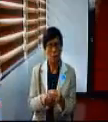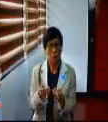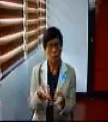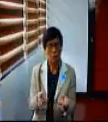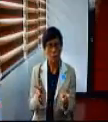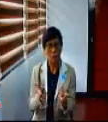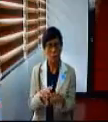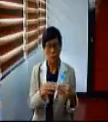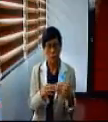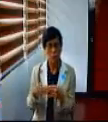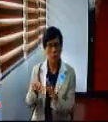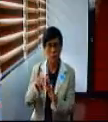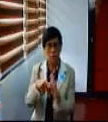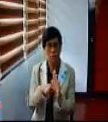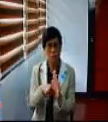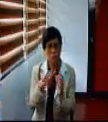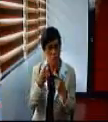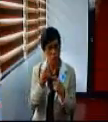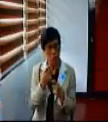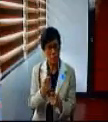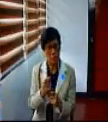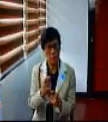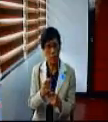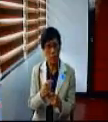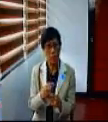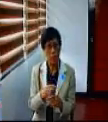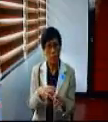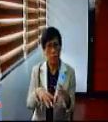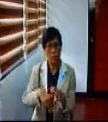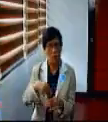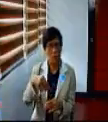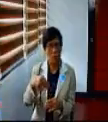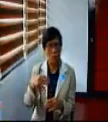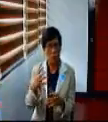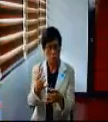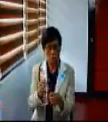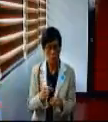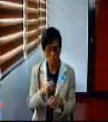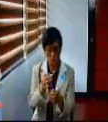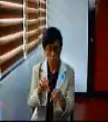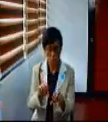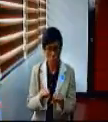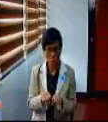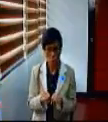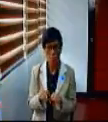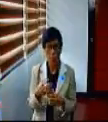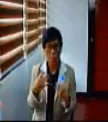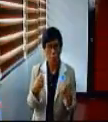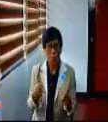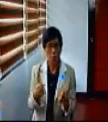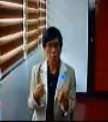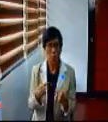principles is to try and draw on the strengths and the benefit of all previous